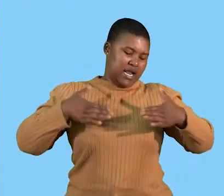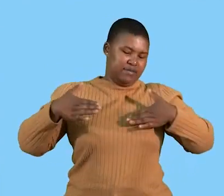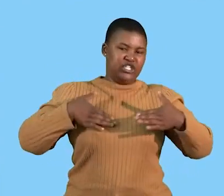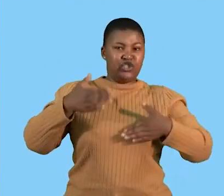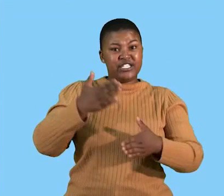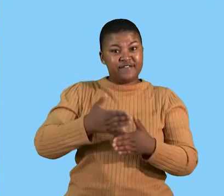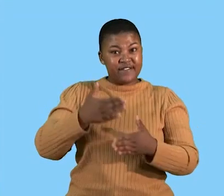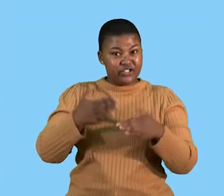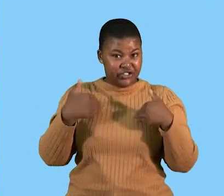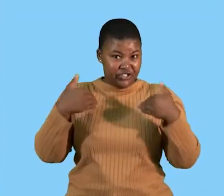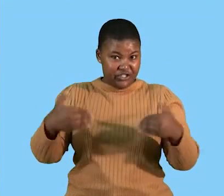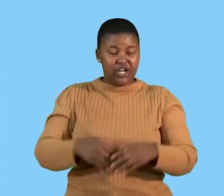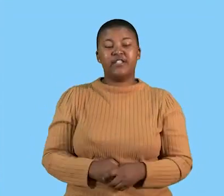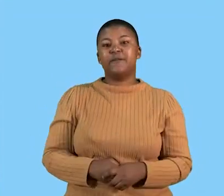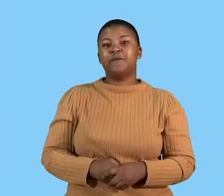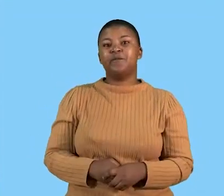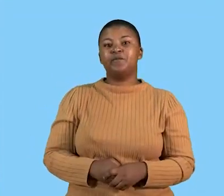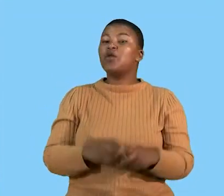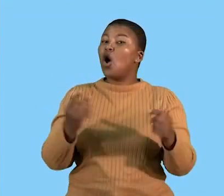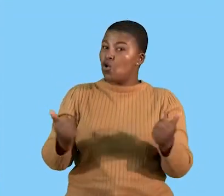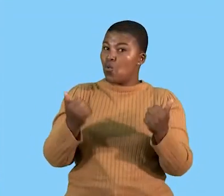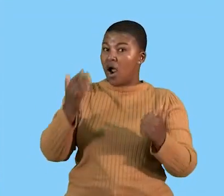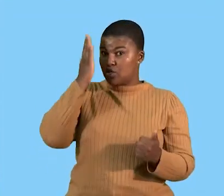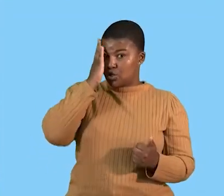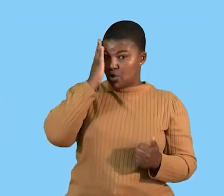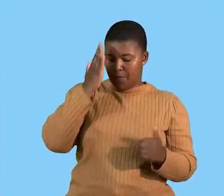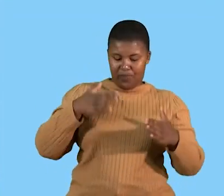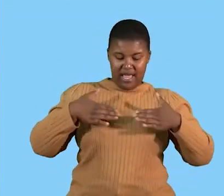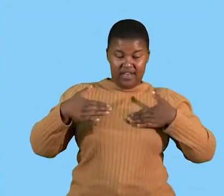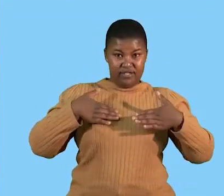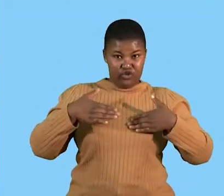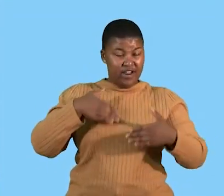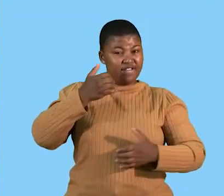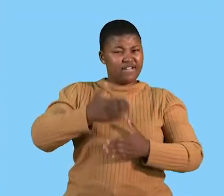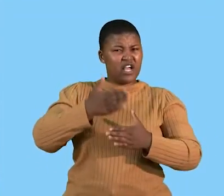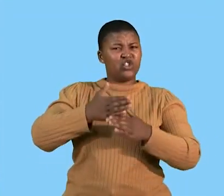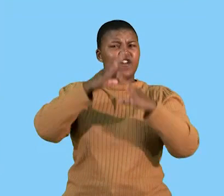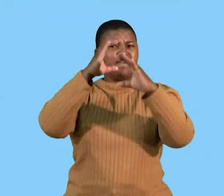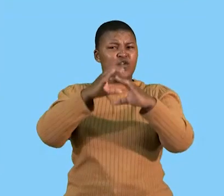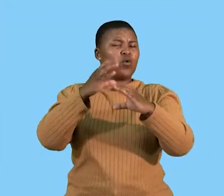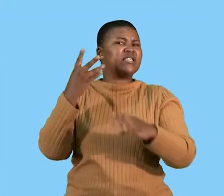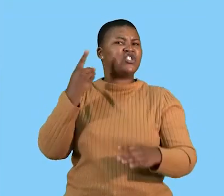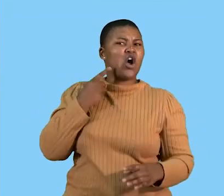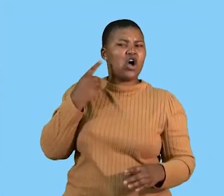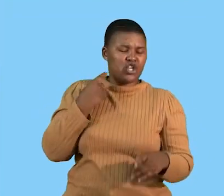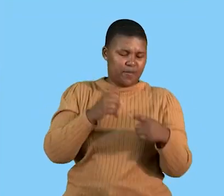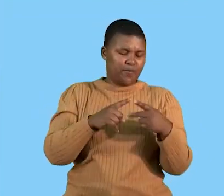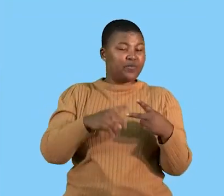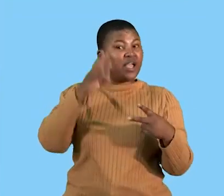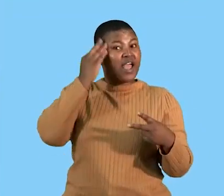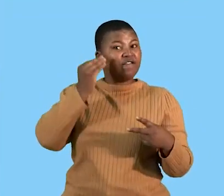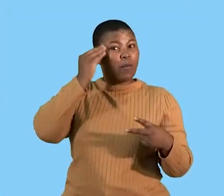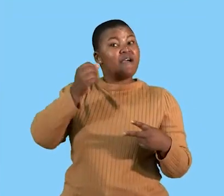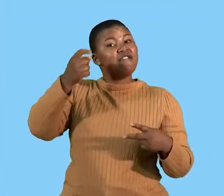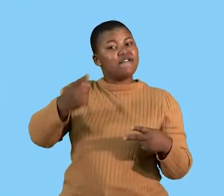administration function. Now, you should already know that the administration function deals with the data and information of the